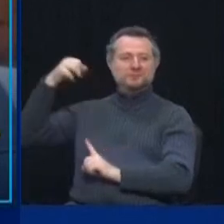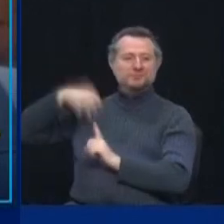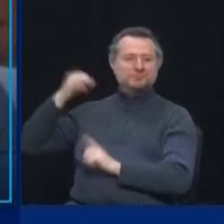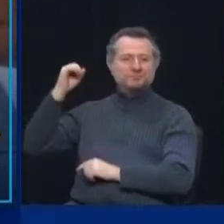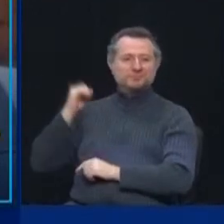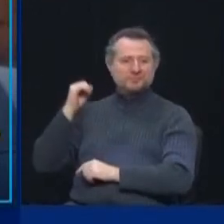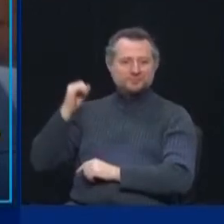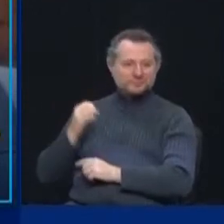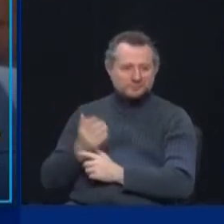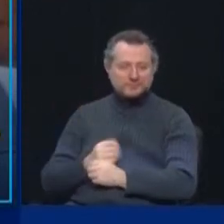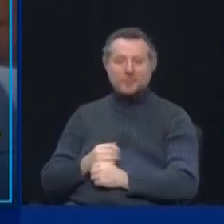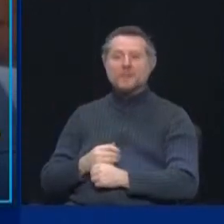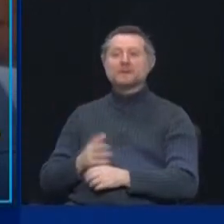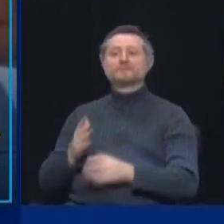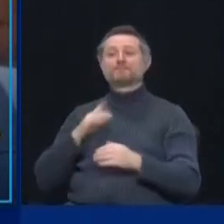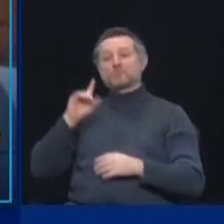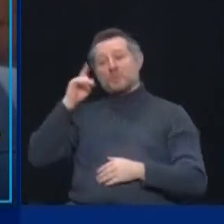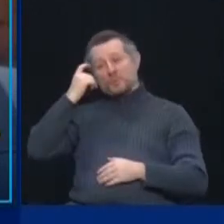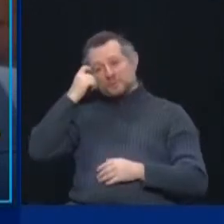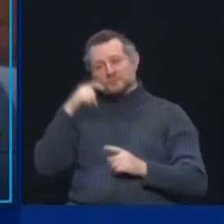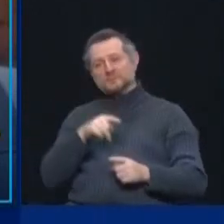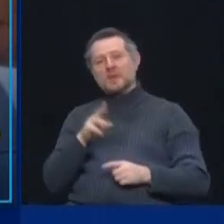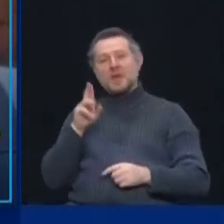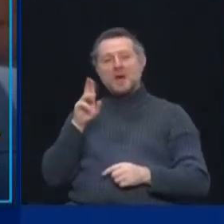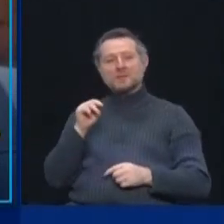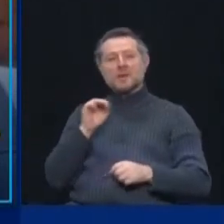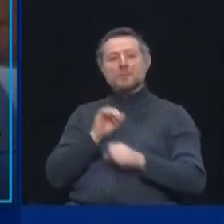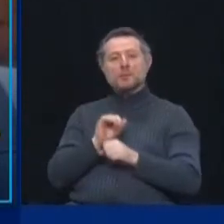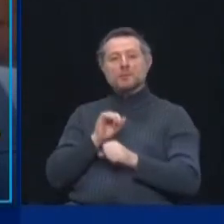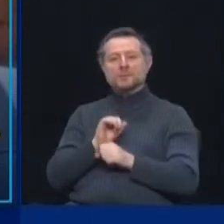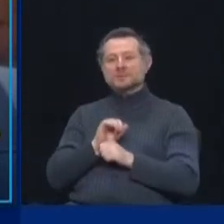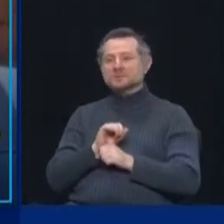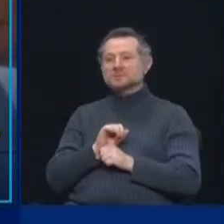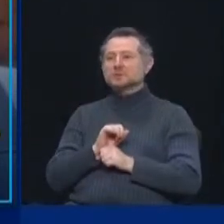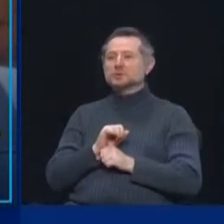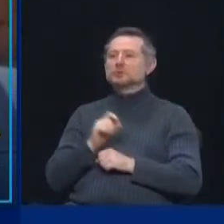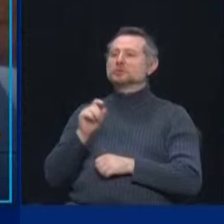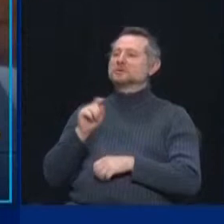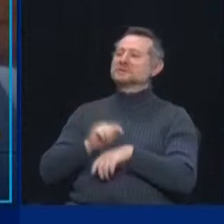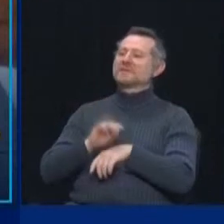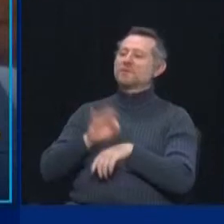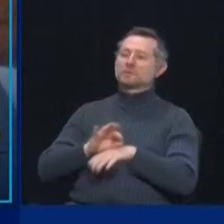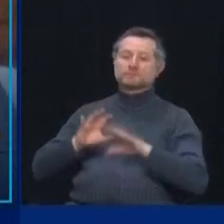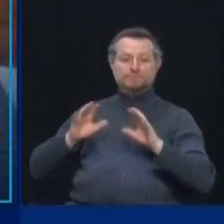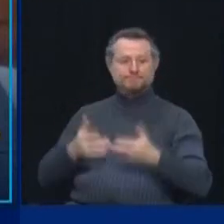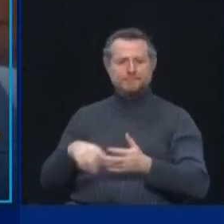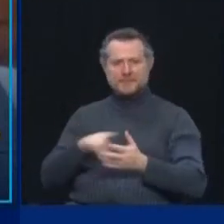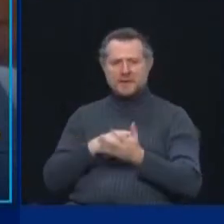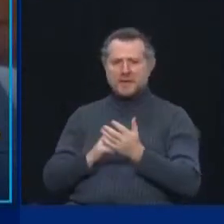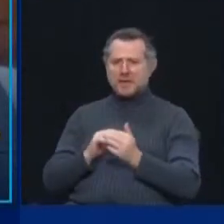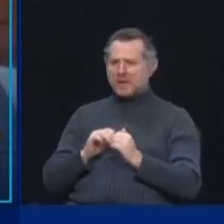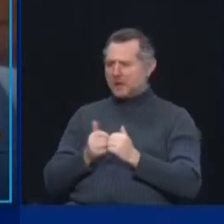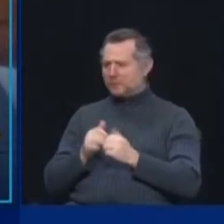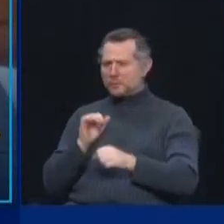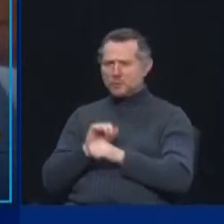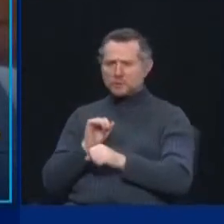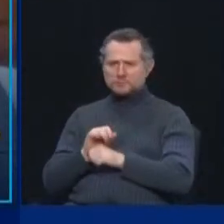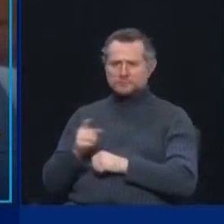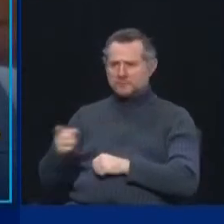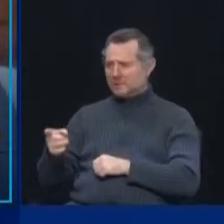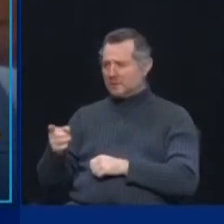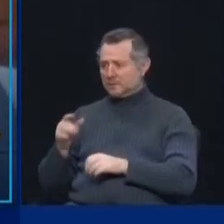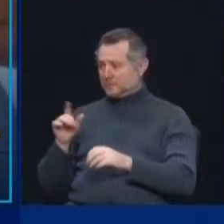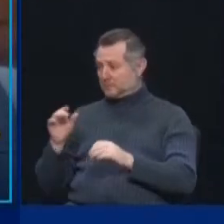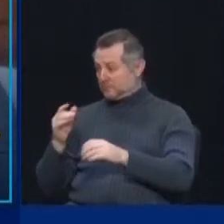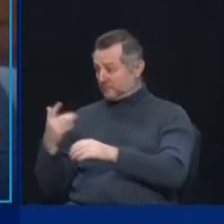We have a Bronx Unemployment Strike Task Force that has connected people with jobs, especially young people with jobs. It brought down